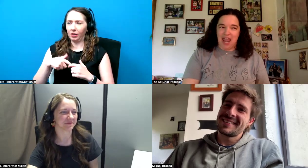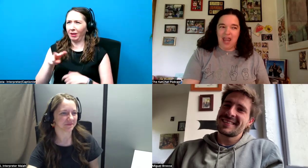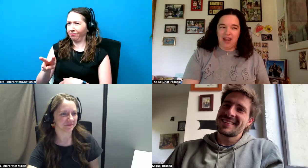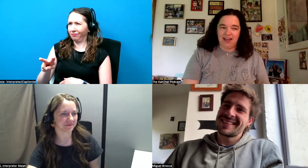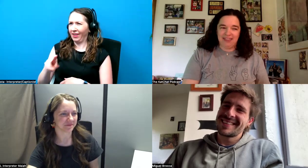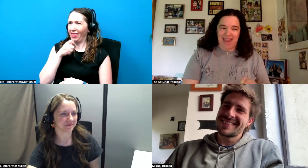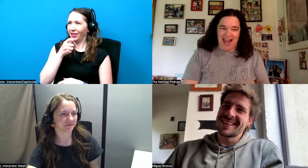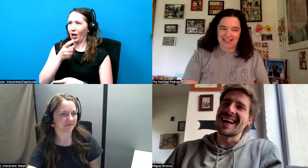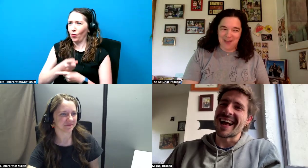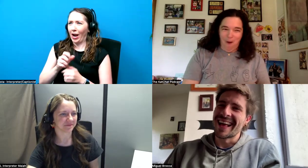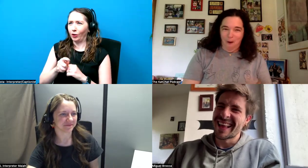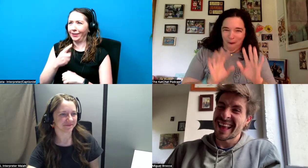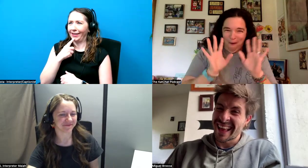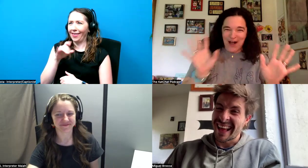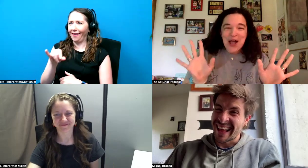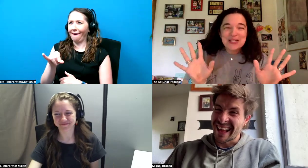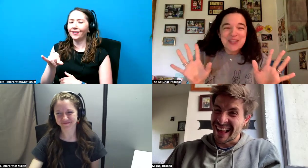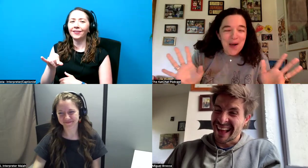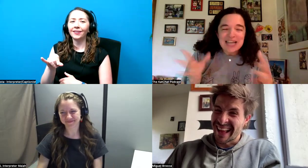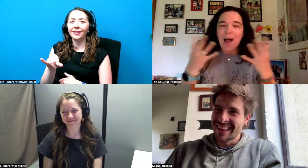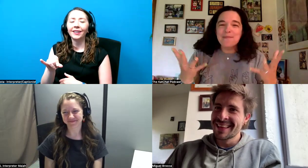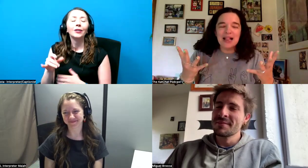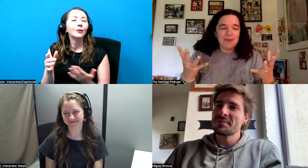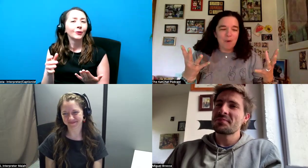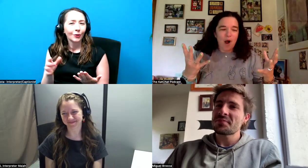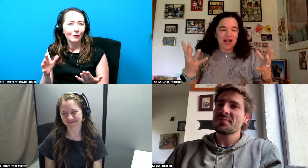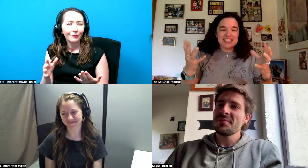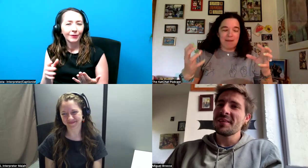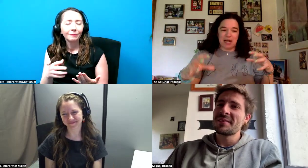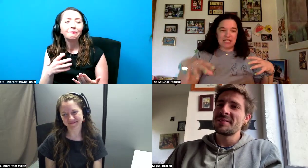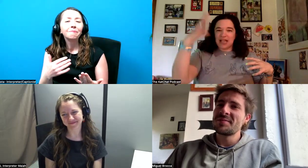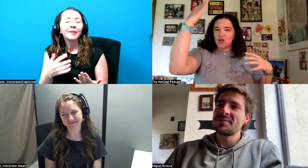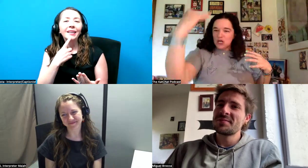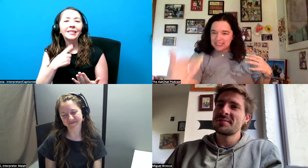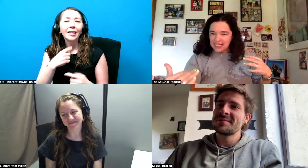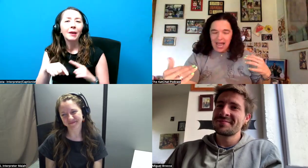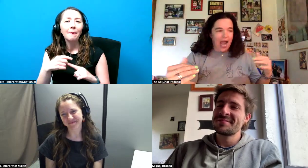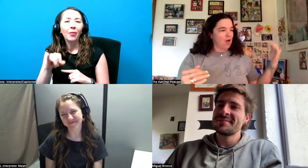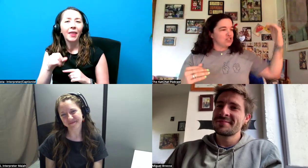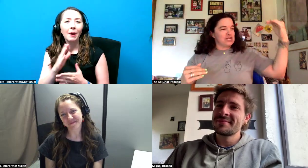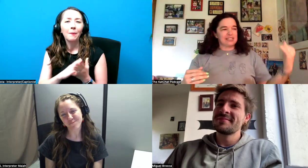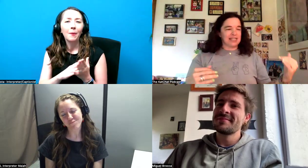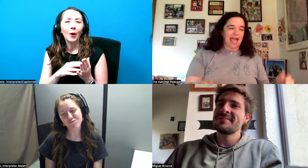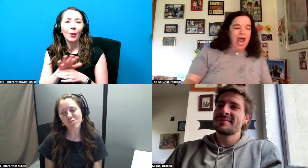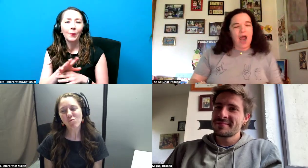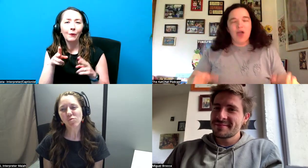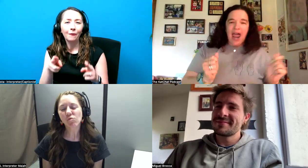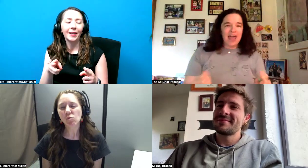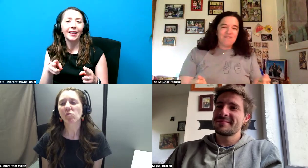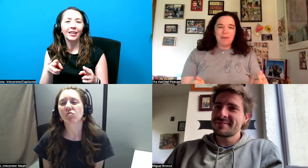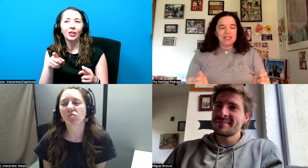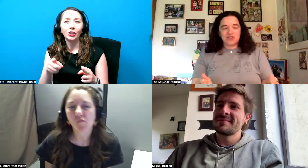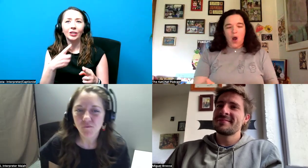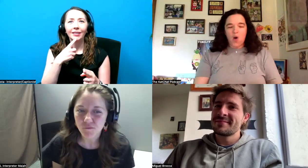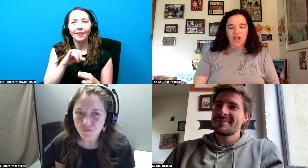you say that. Oh, so tell me a little bit more about that scene because they're like, you study down, and she study down,